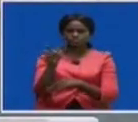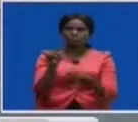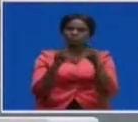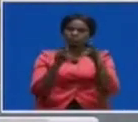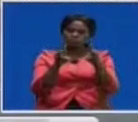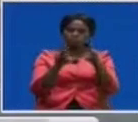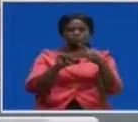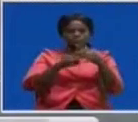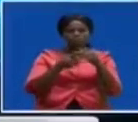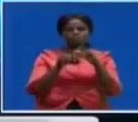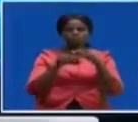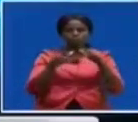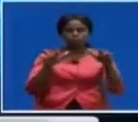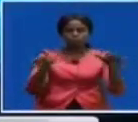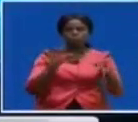the sport.